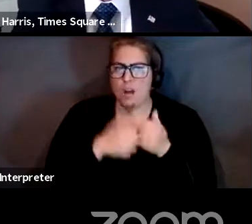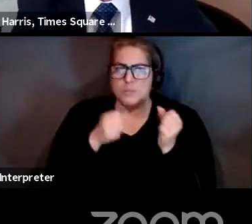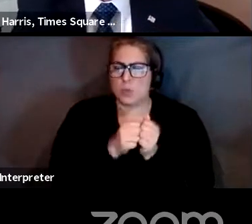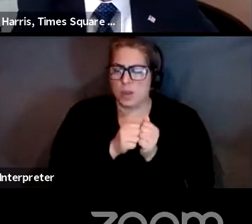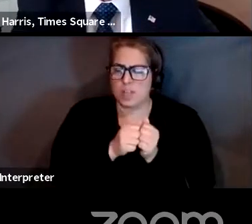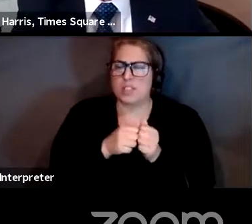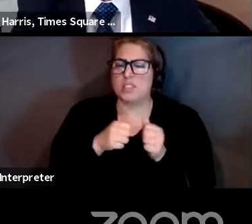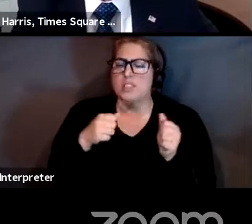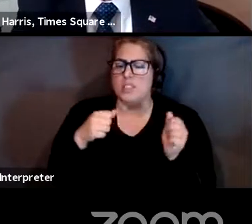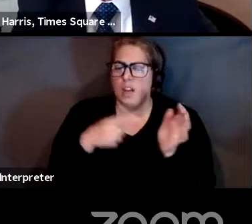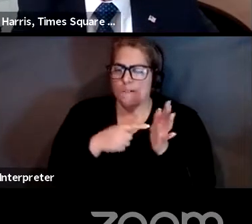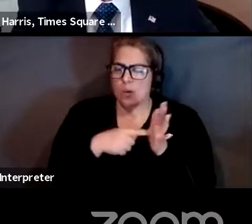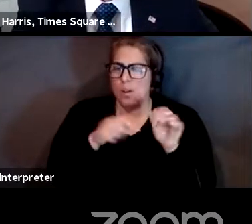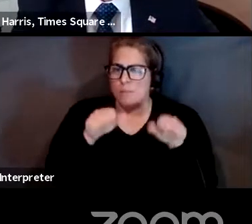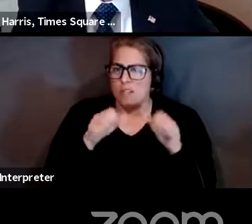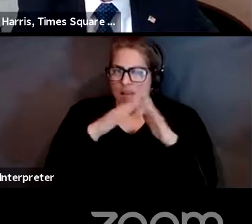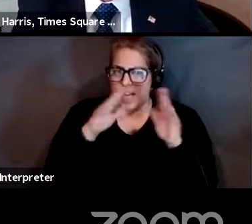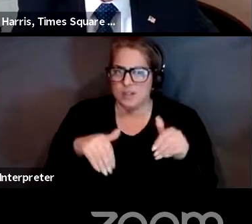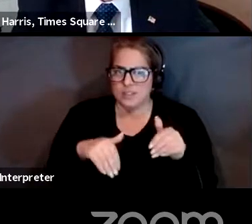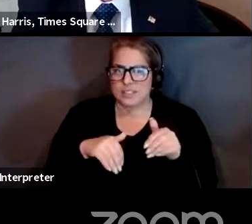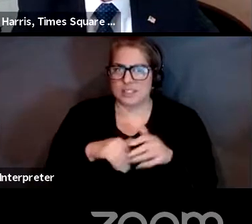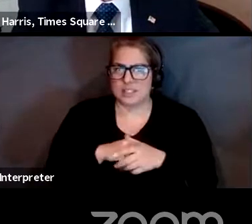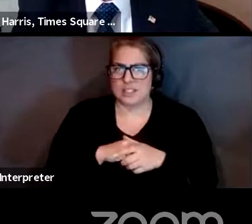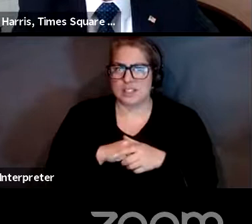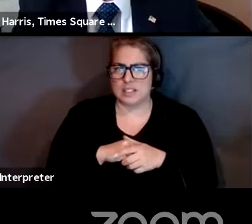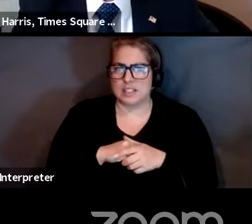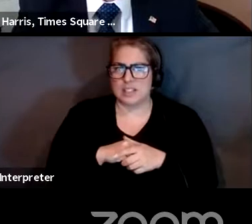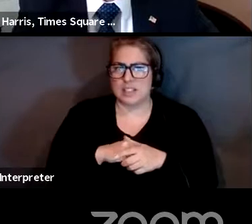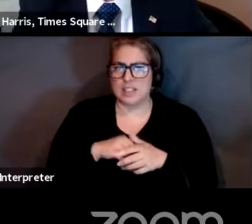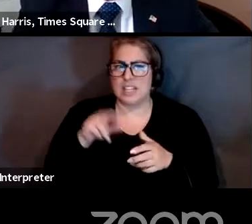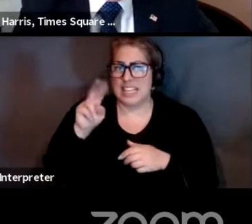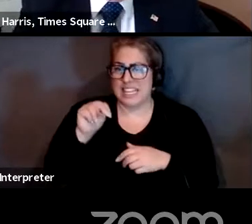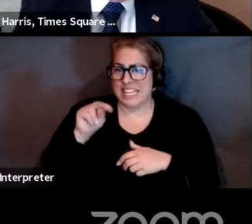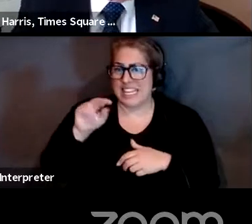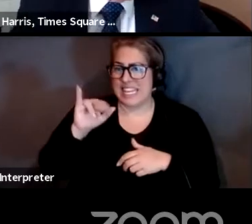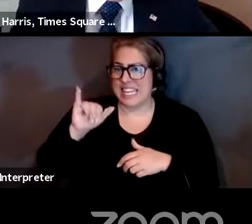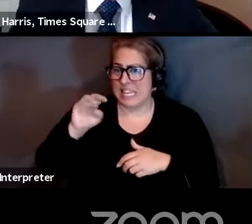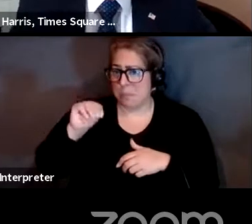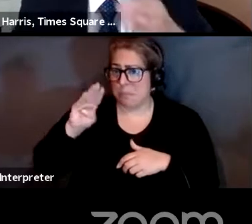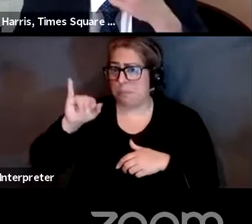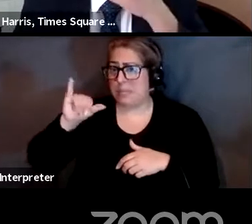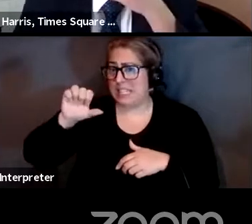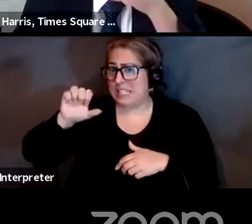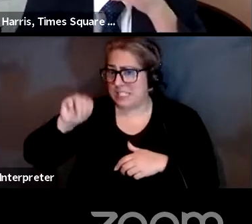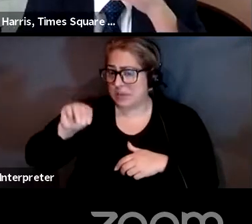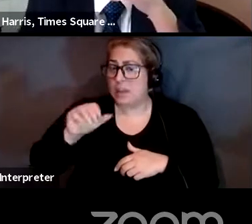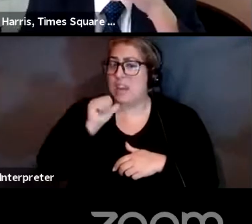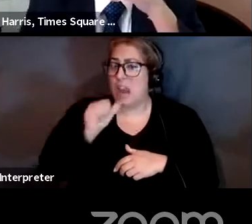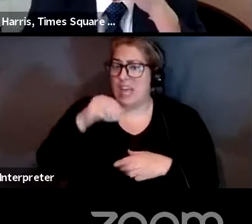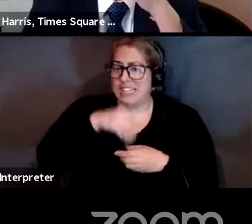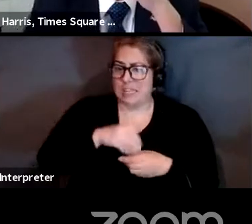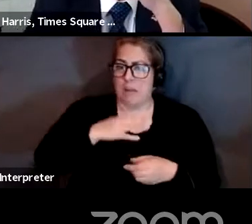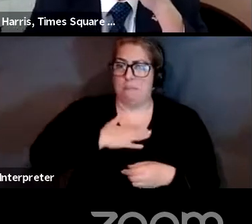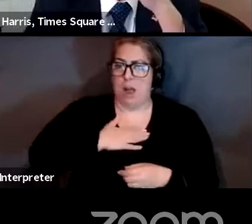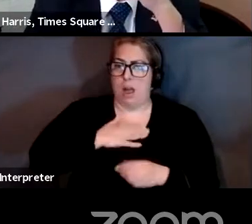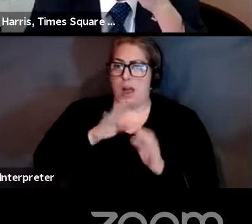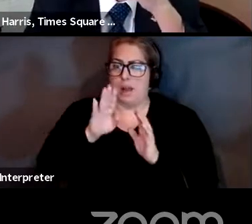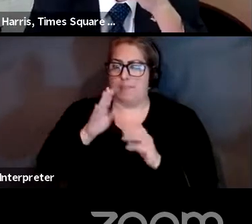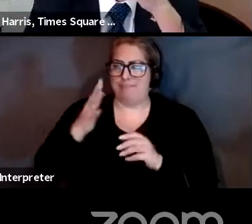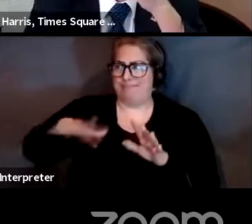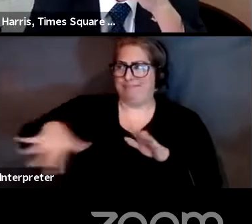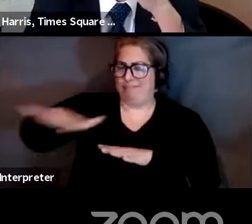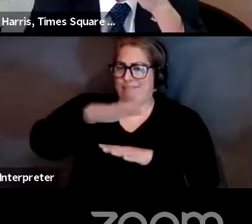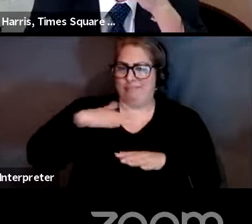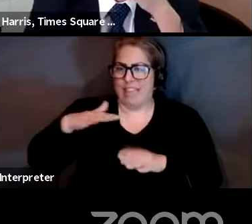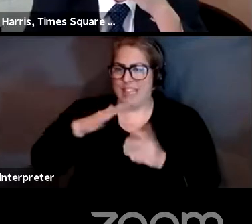supportive housing. Not in my backyard, NIMBYism in New York City. And it is so unfortunate to see that.